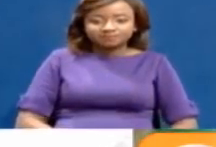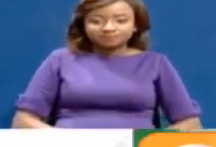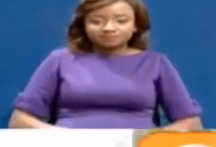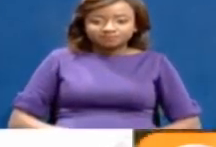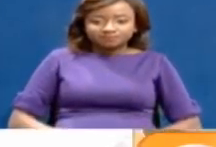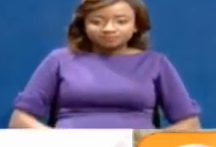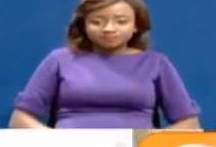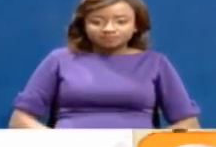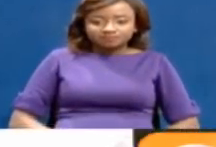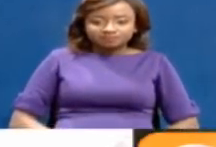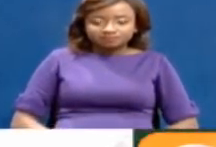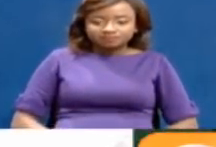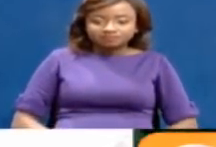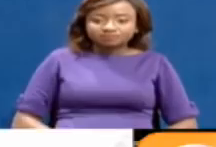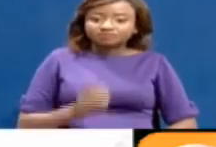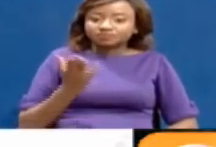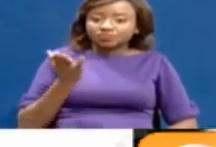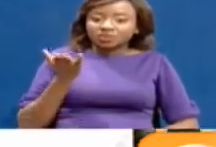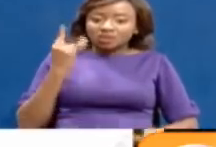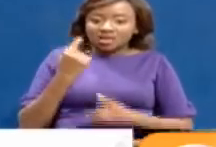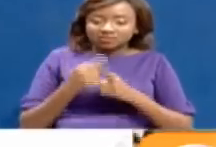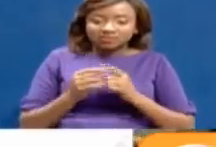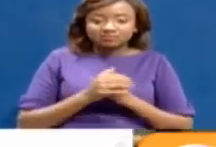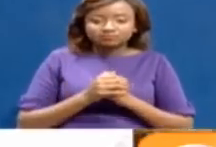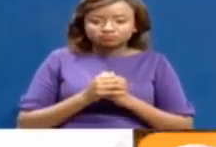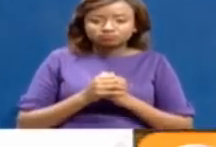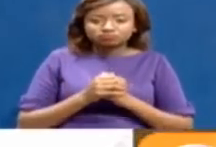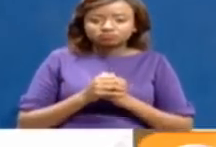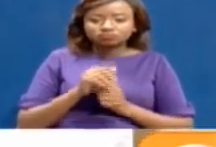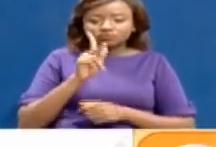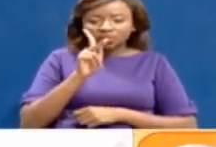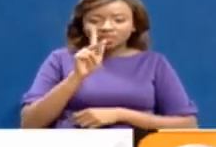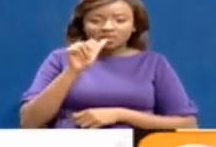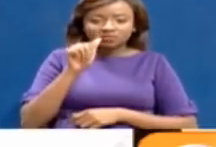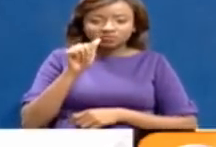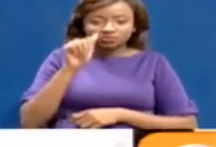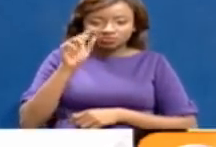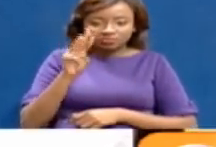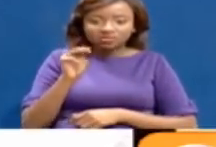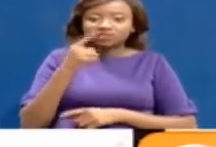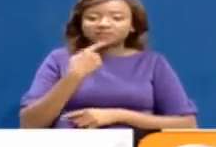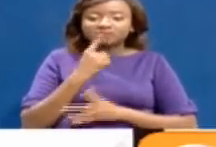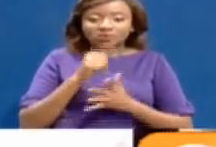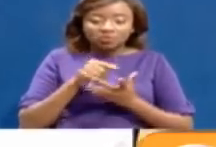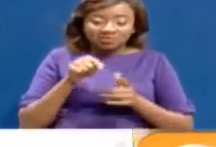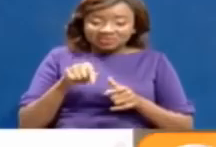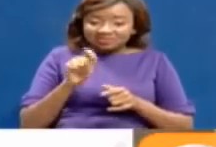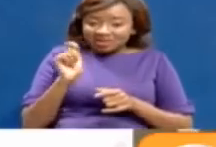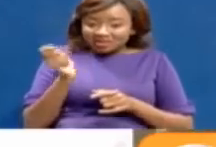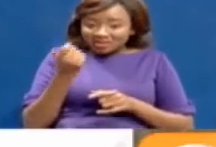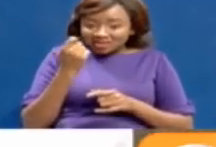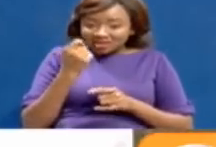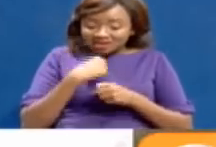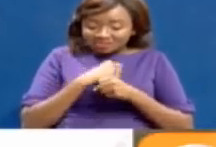Last year, the Kenya Association of Manufacturers revealed that Kenyan products are not only on average 12% more expensive than most